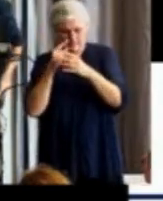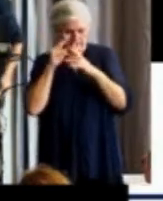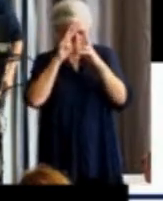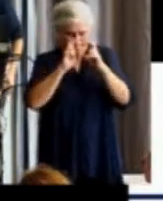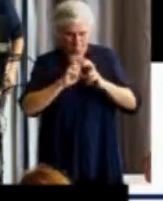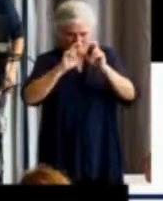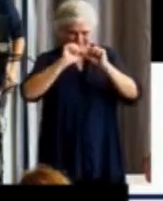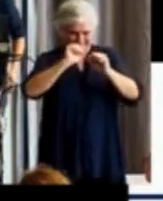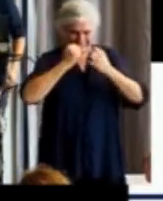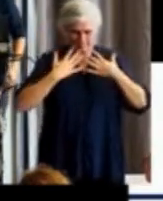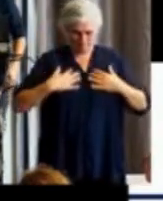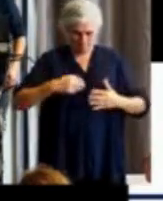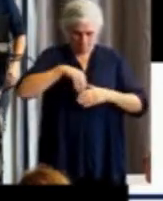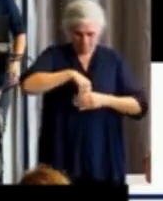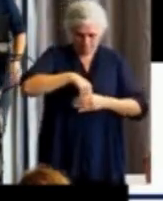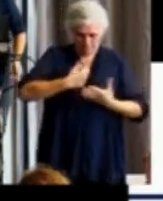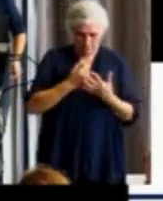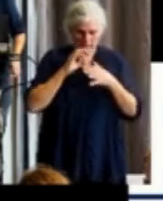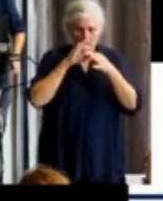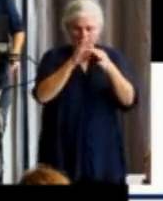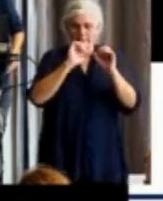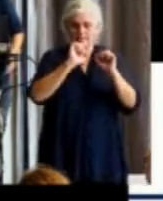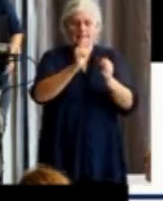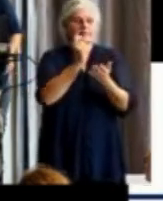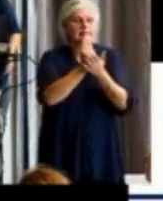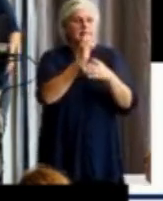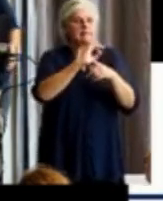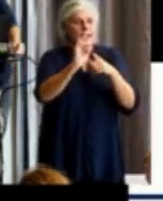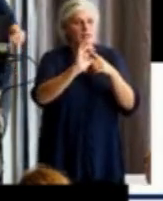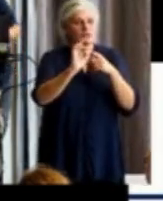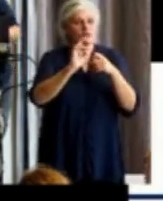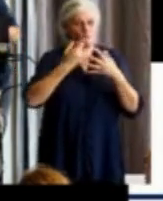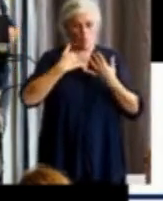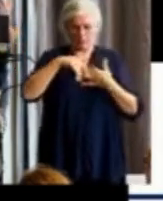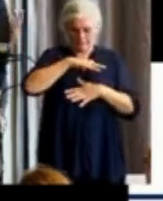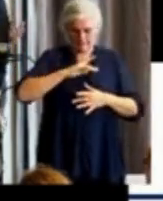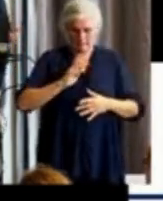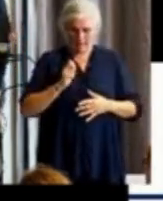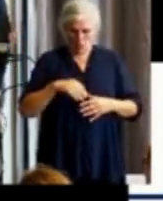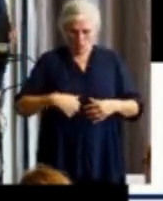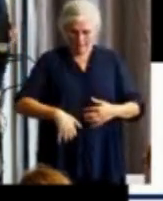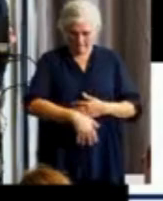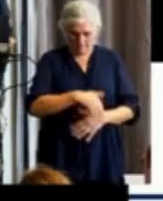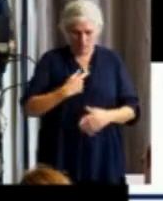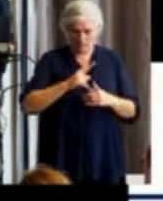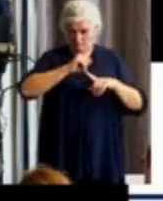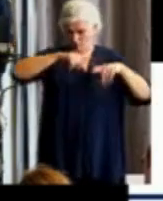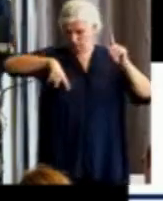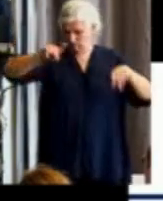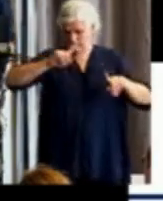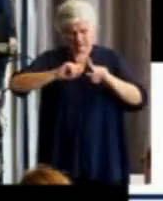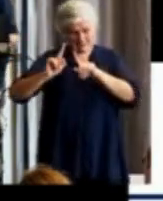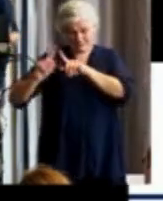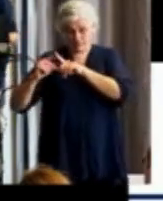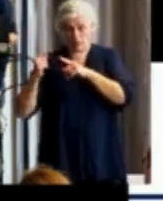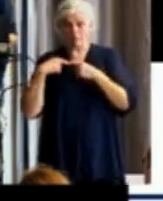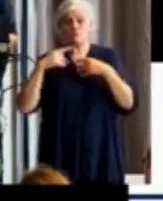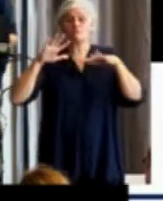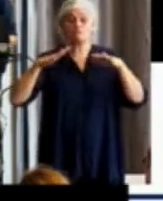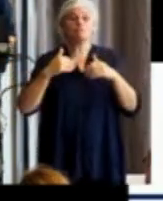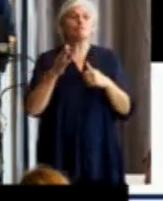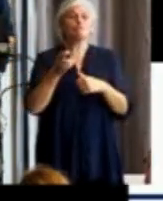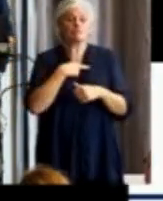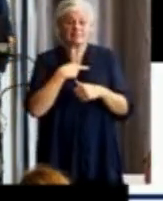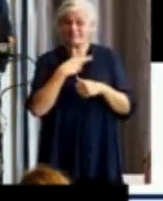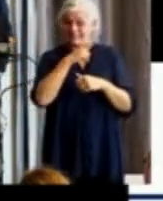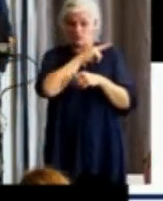microbiome linked to the types of species. And you can see that there's a massive diversity, but visually there's not much